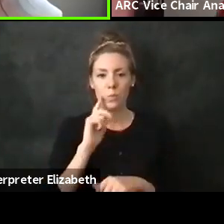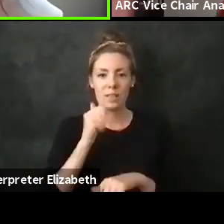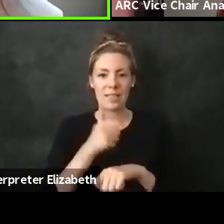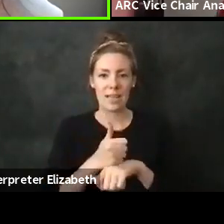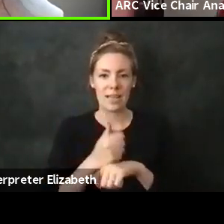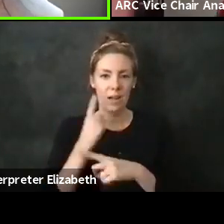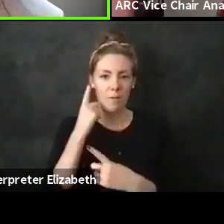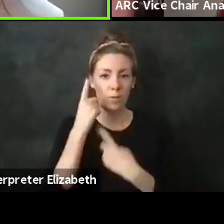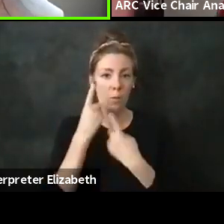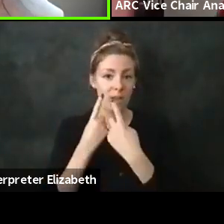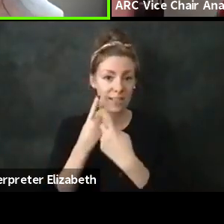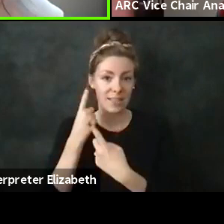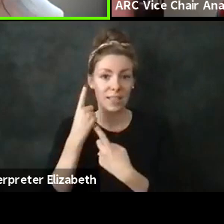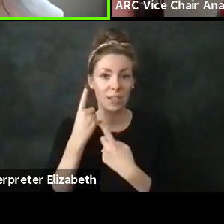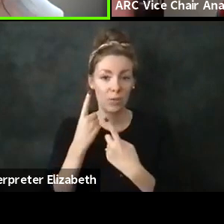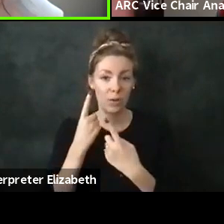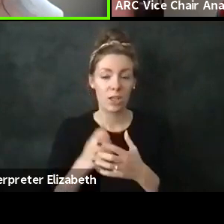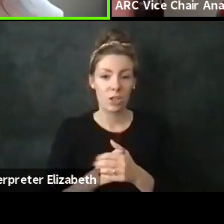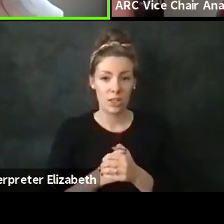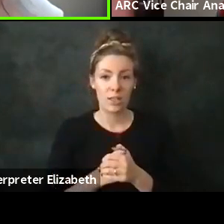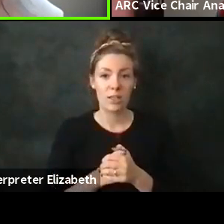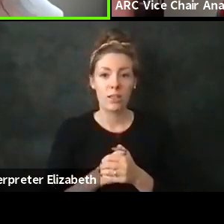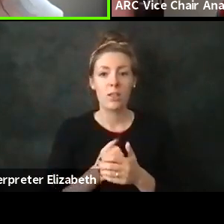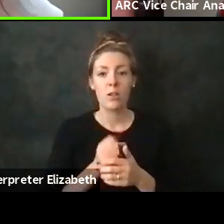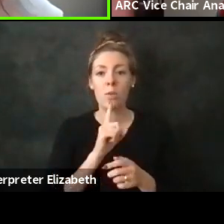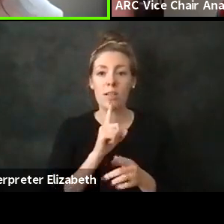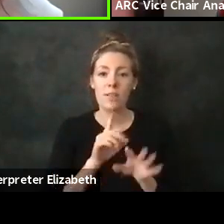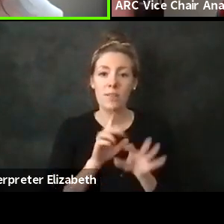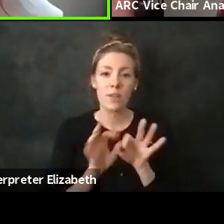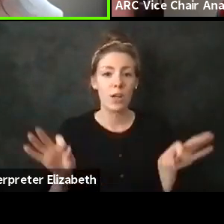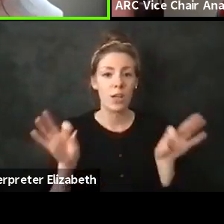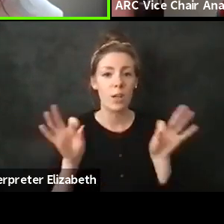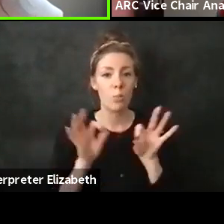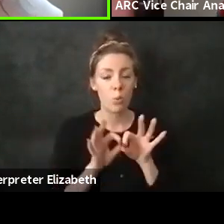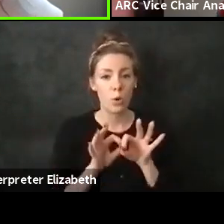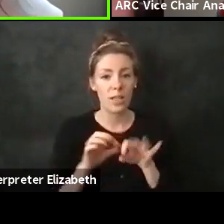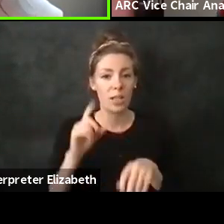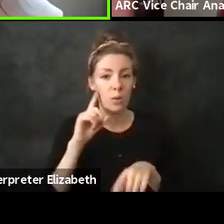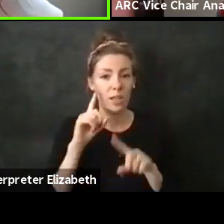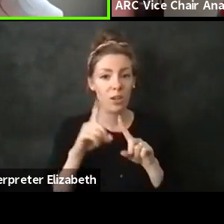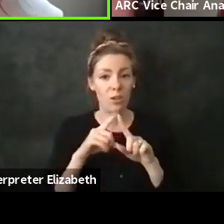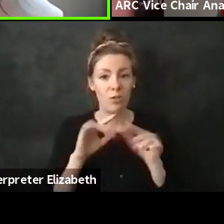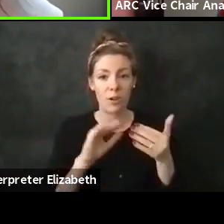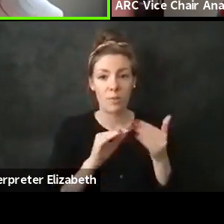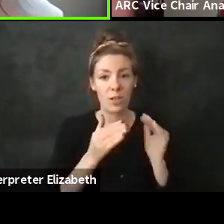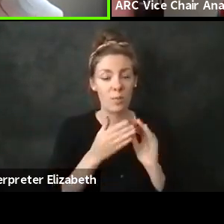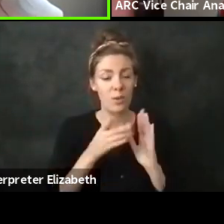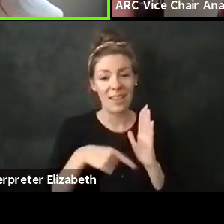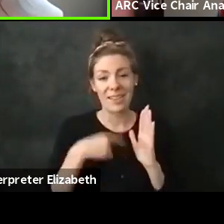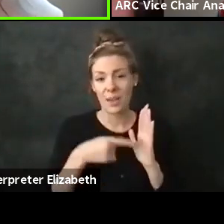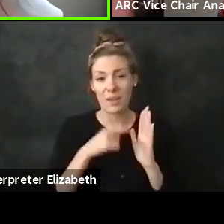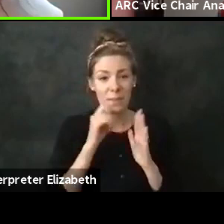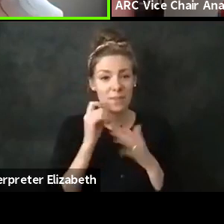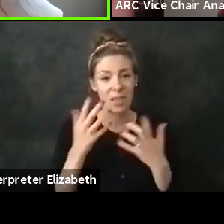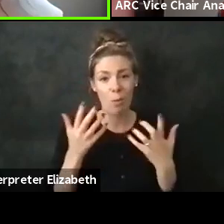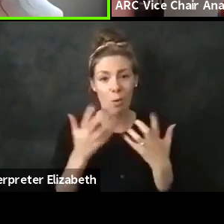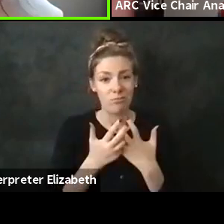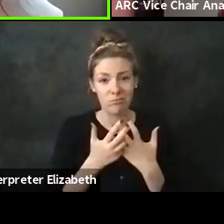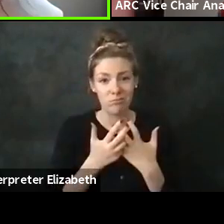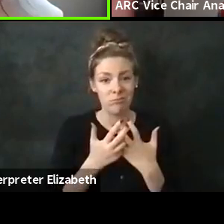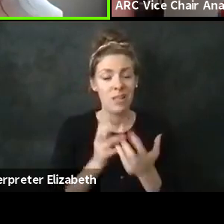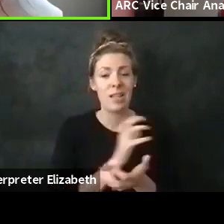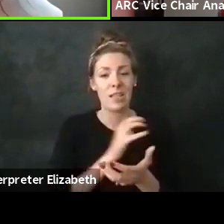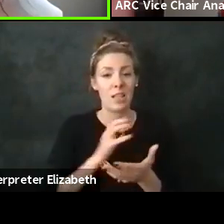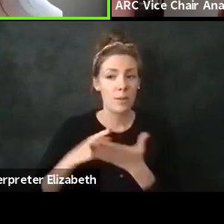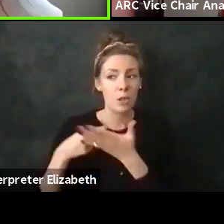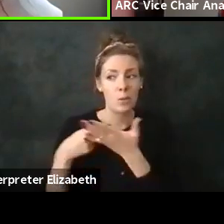consideration. So it's very important that we hear from the community, and sometimes they won't align, but then the commission will